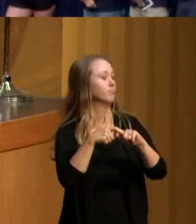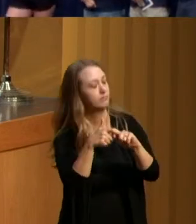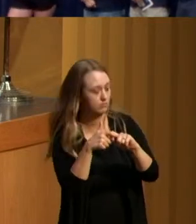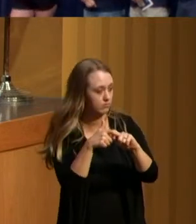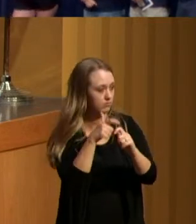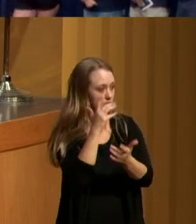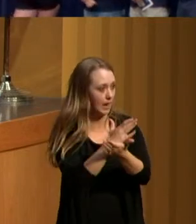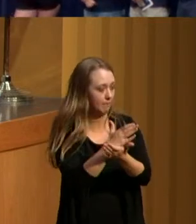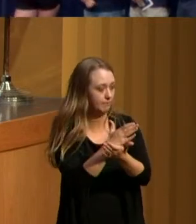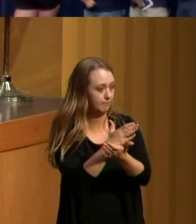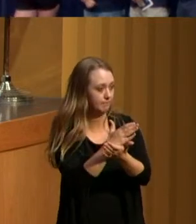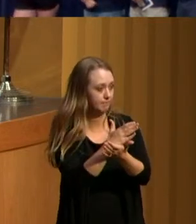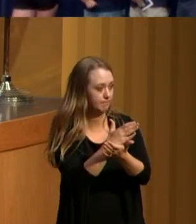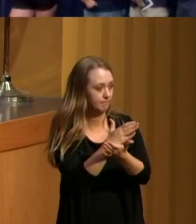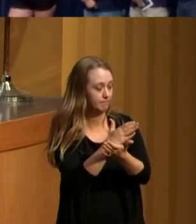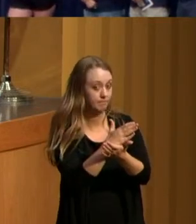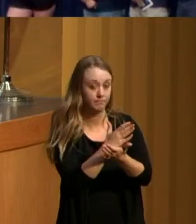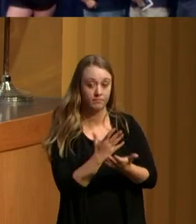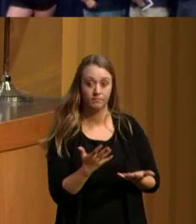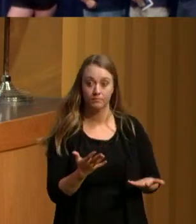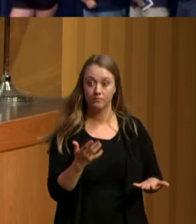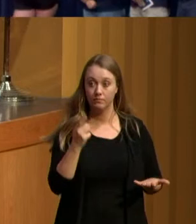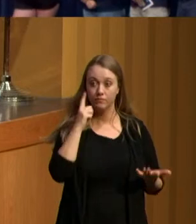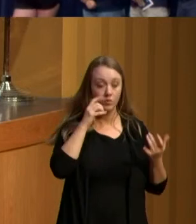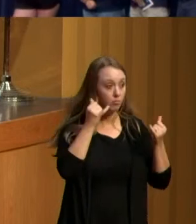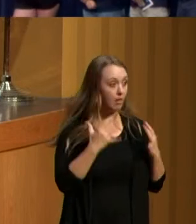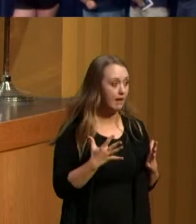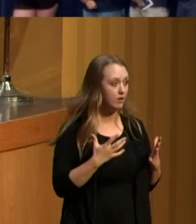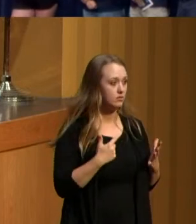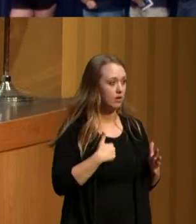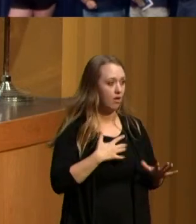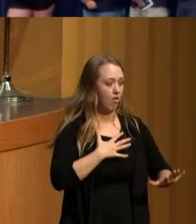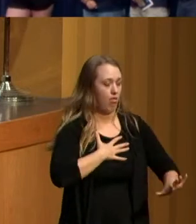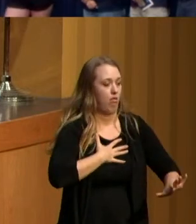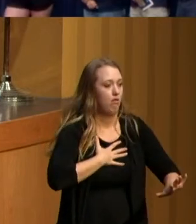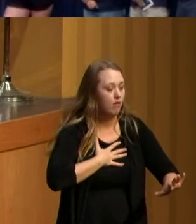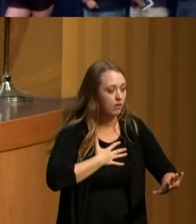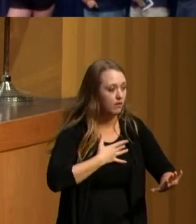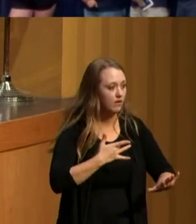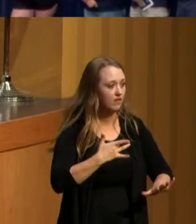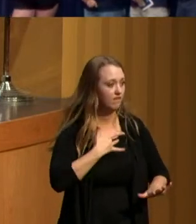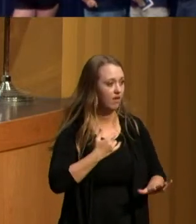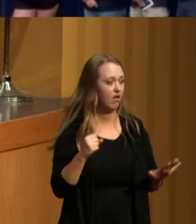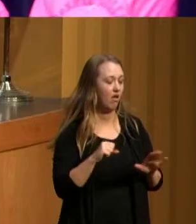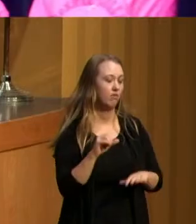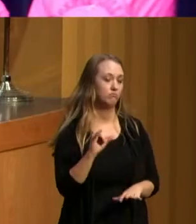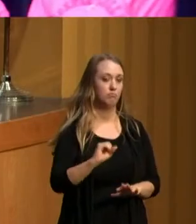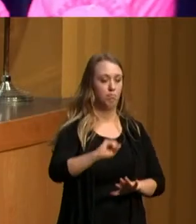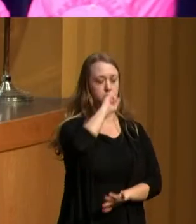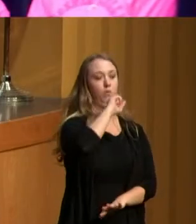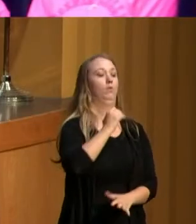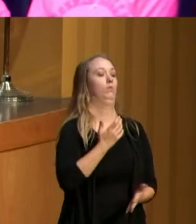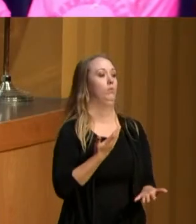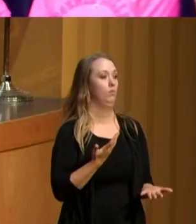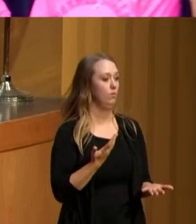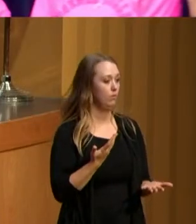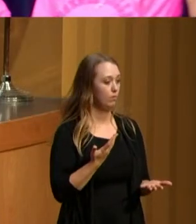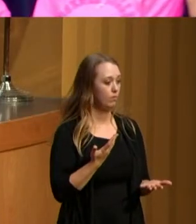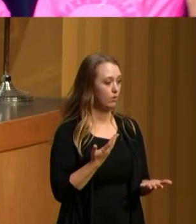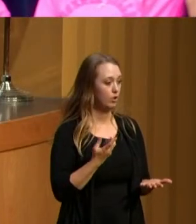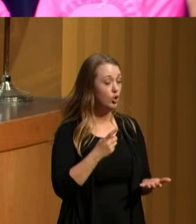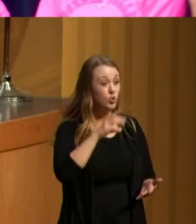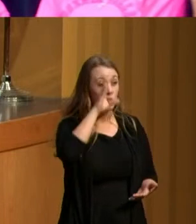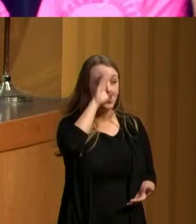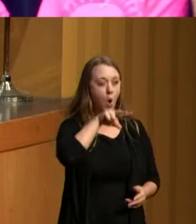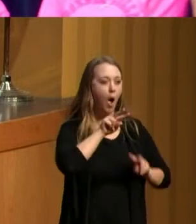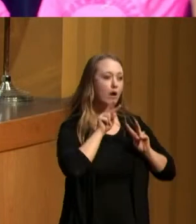for players, like we all know, that just hits you right in the gut, you know, and especially when you know you're going to have a really